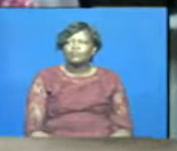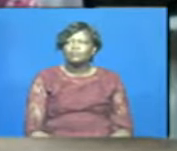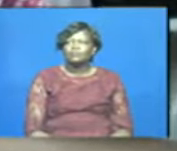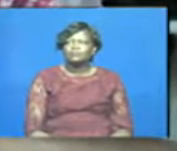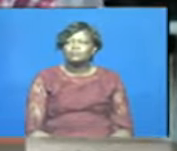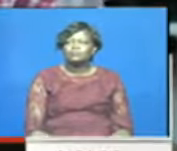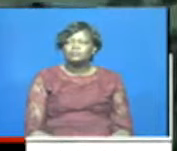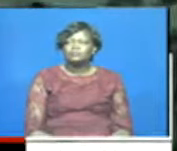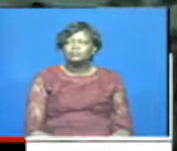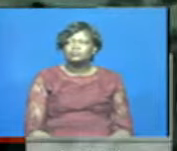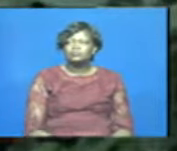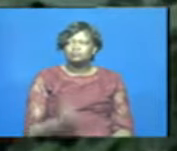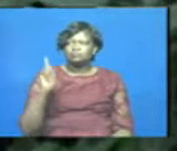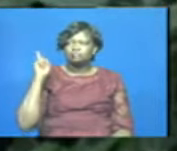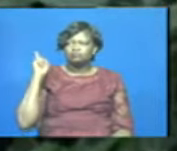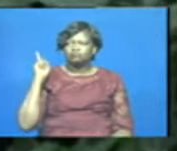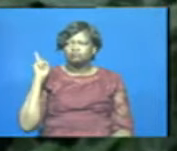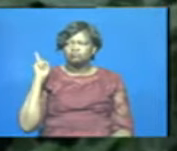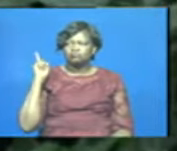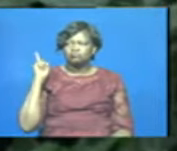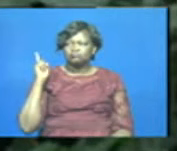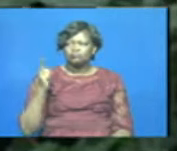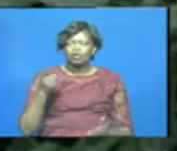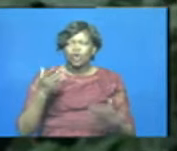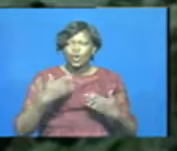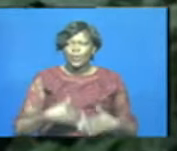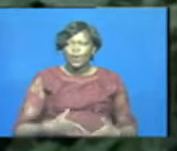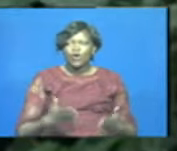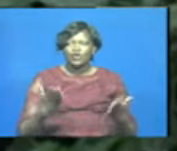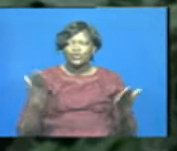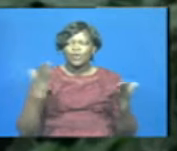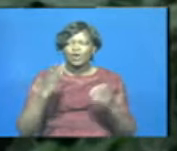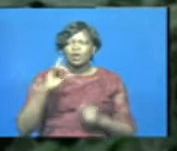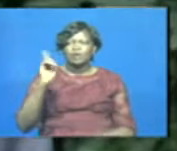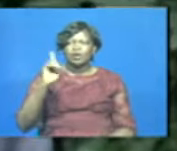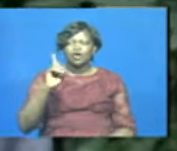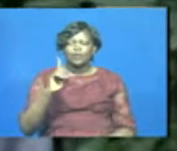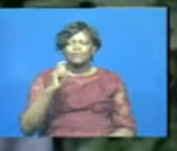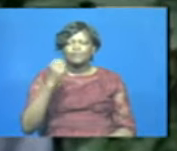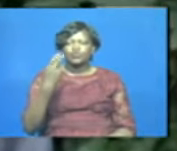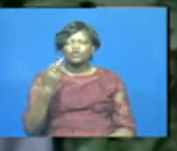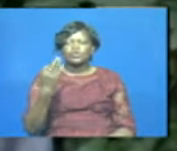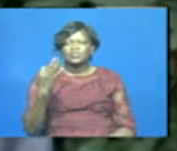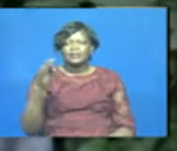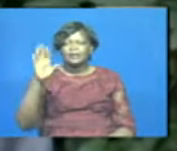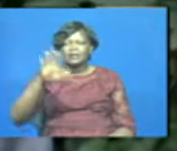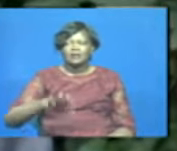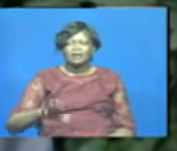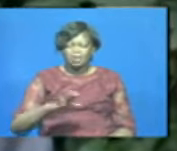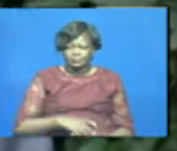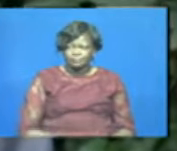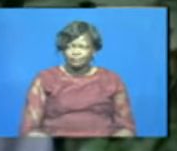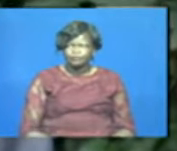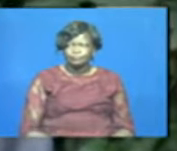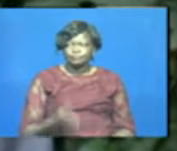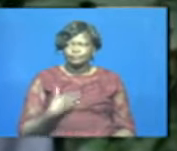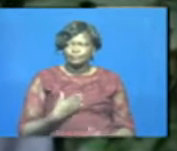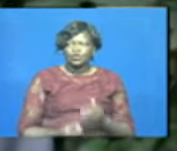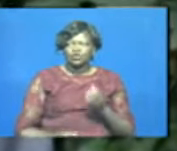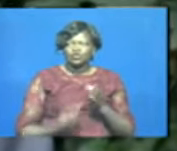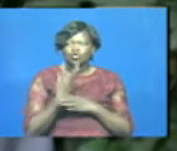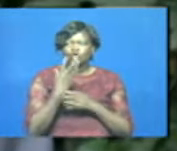Patrick Gishuhi Ngove was born and brought up in Nairobi's Kangemi Estate. We had grown at the bottom